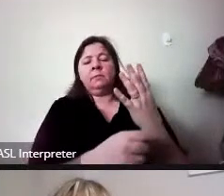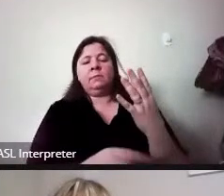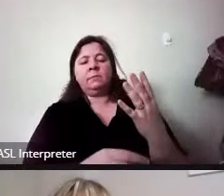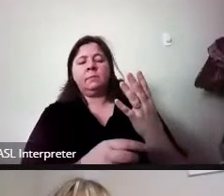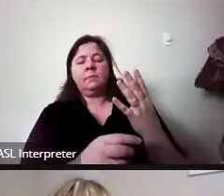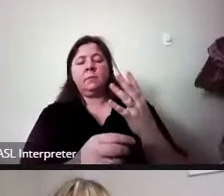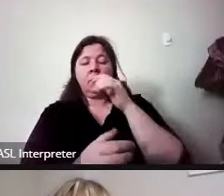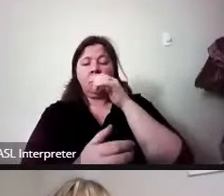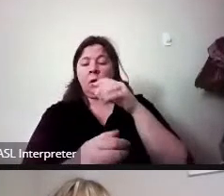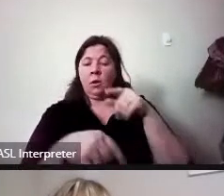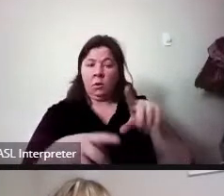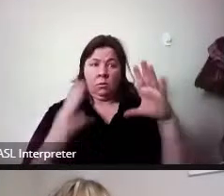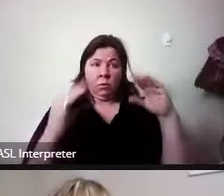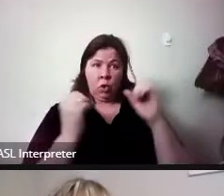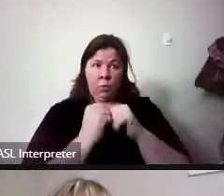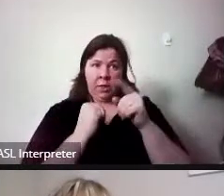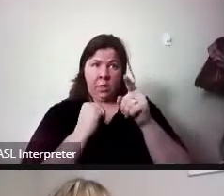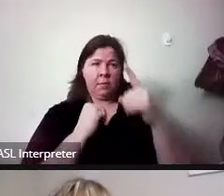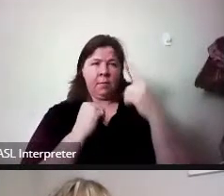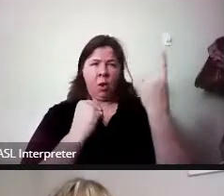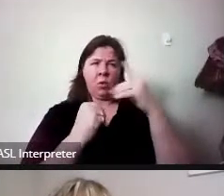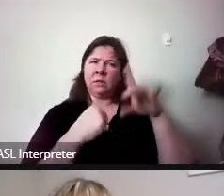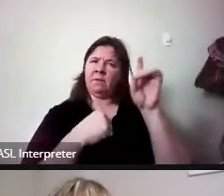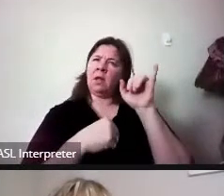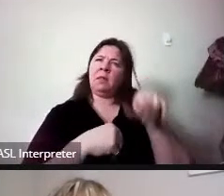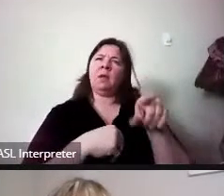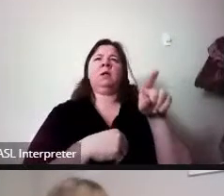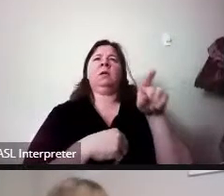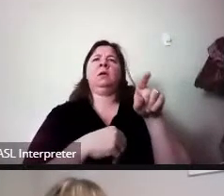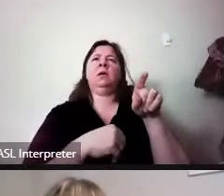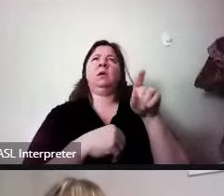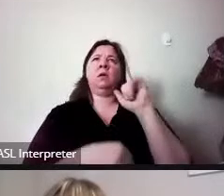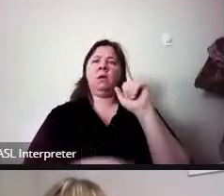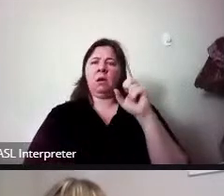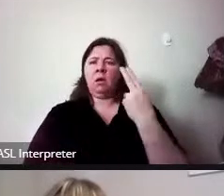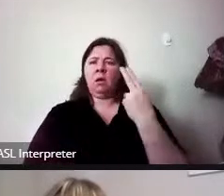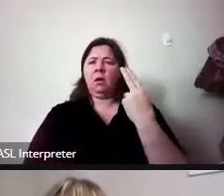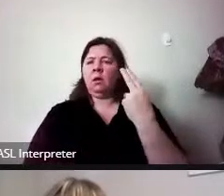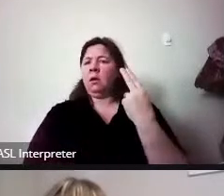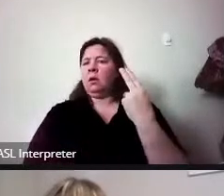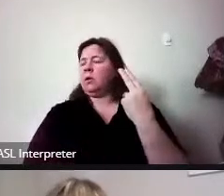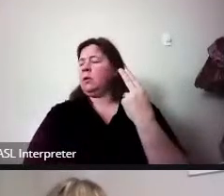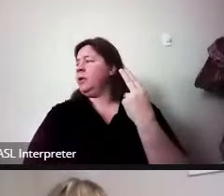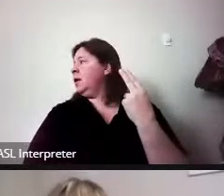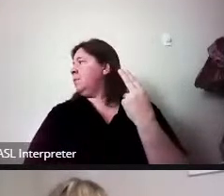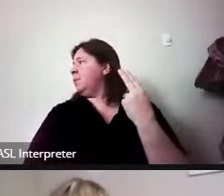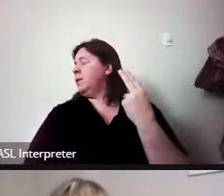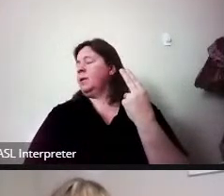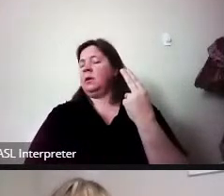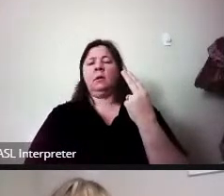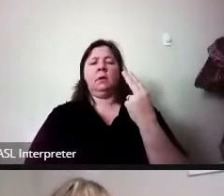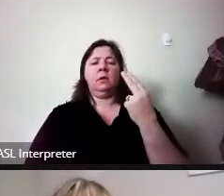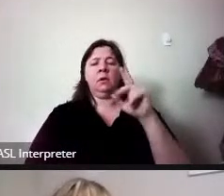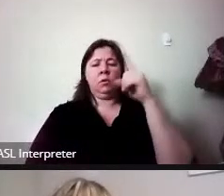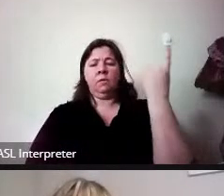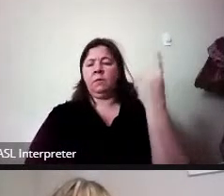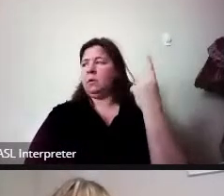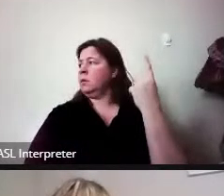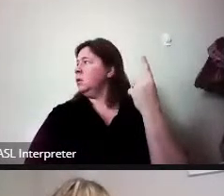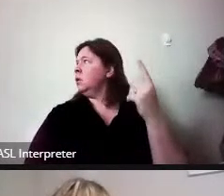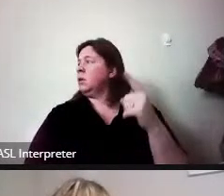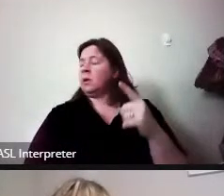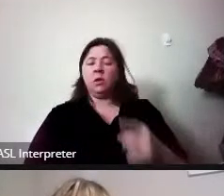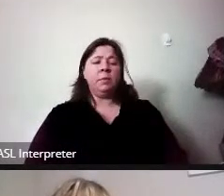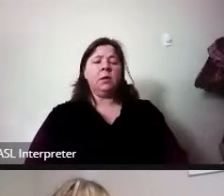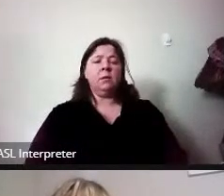while talking to him, I always find him that, Ash is, first of all, he's honest. First of all, with the main